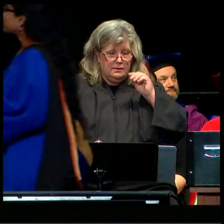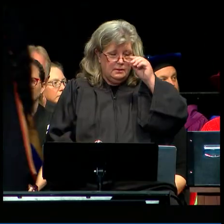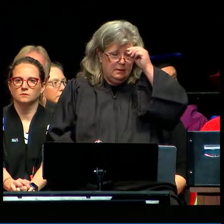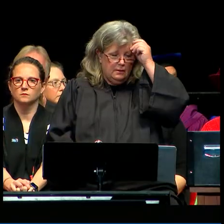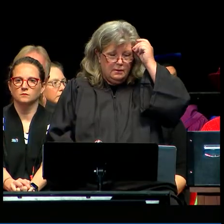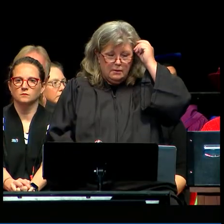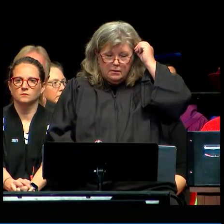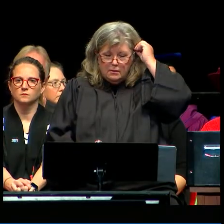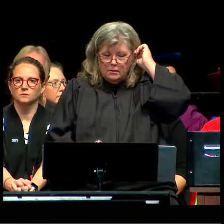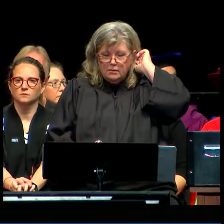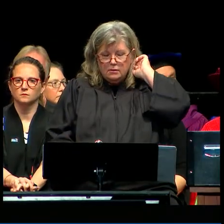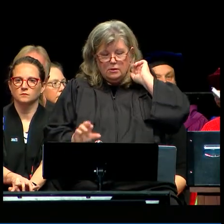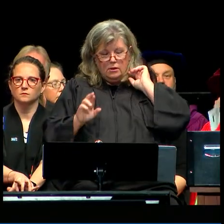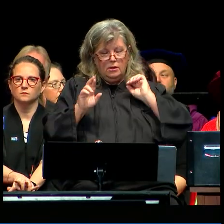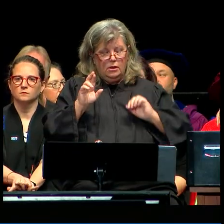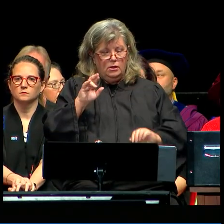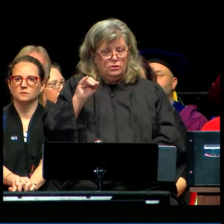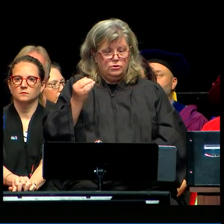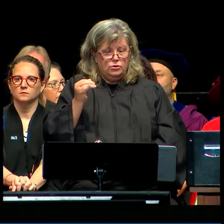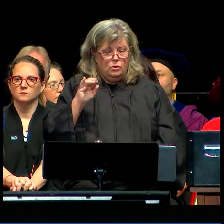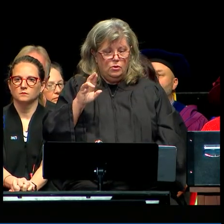Jordana Rambaran.